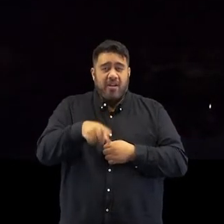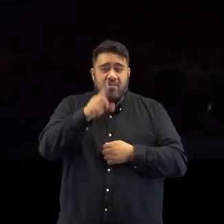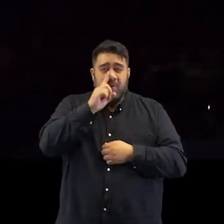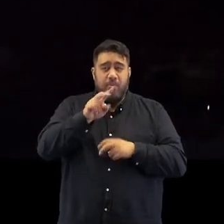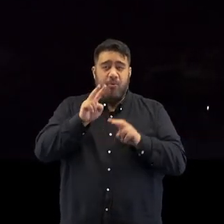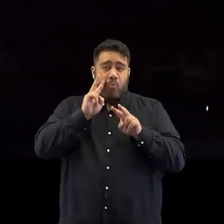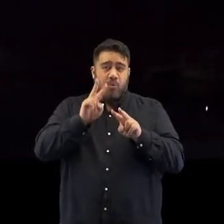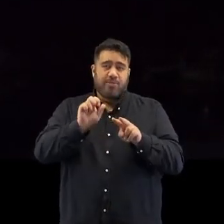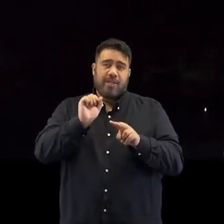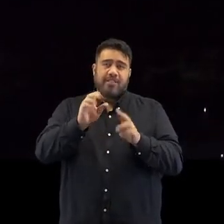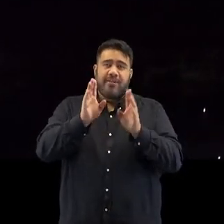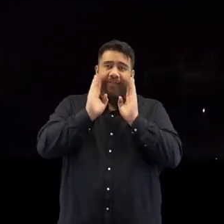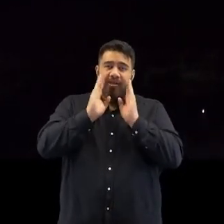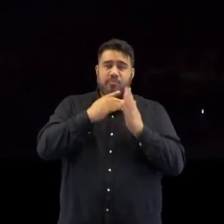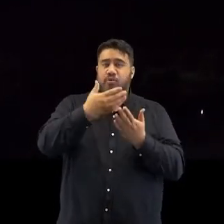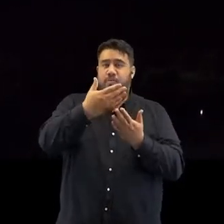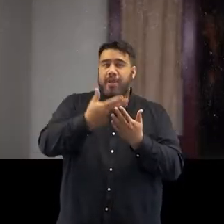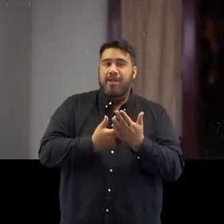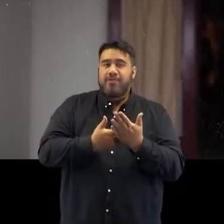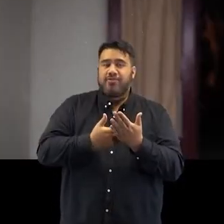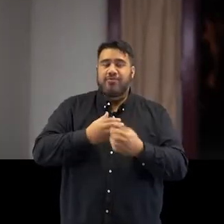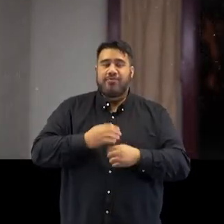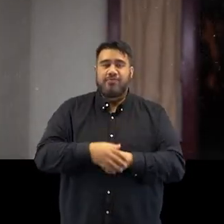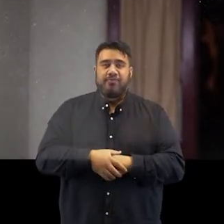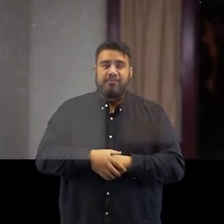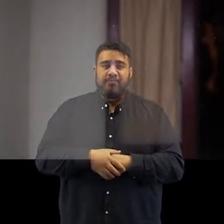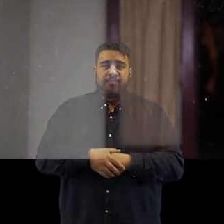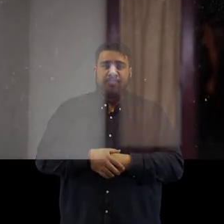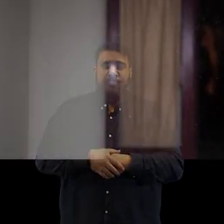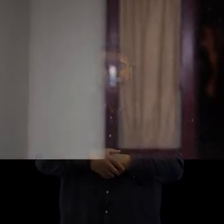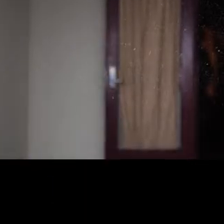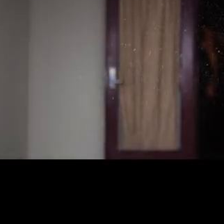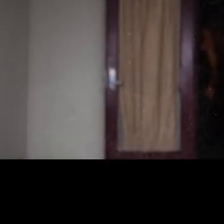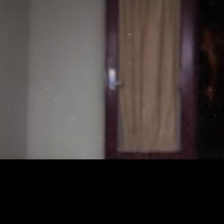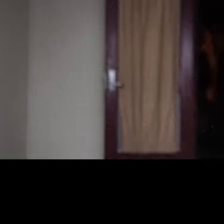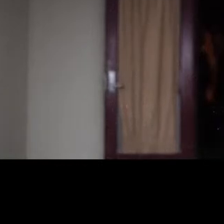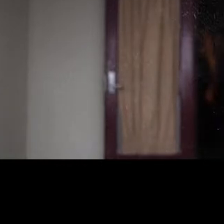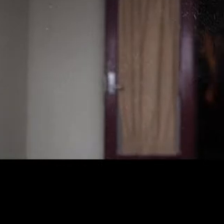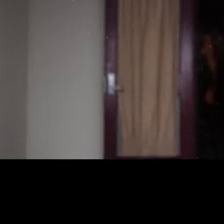20,000 people follow his Living by the Stars Facebook posts.